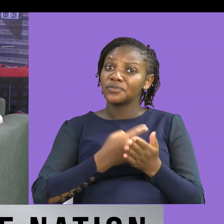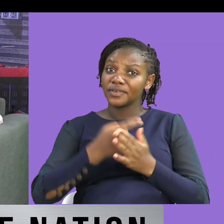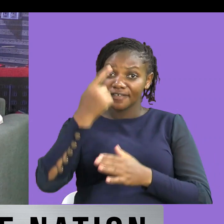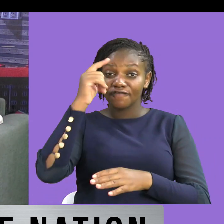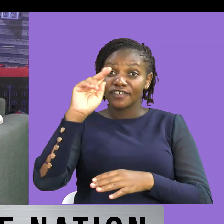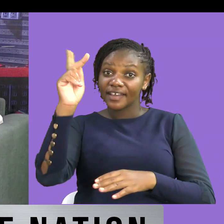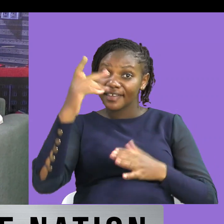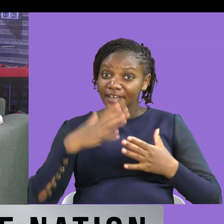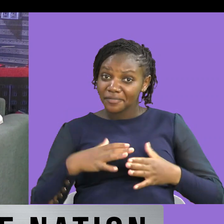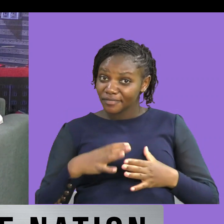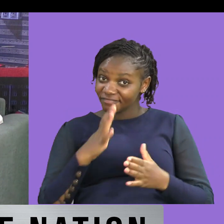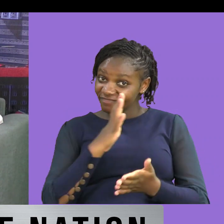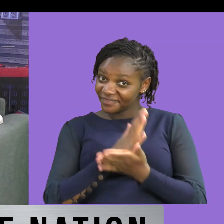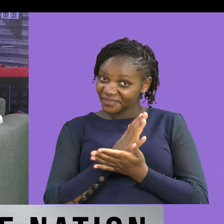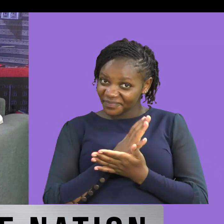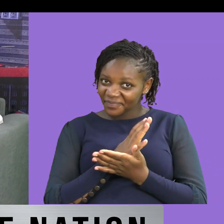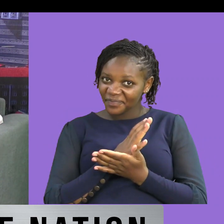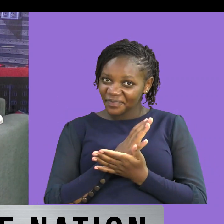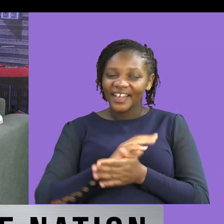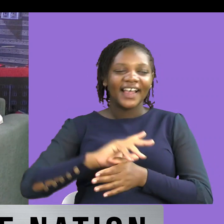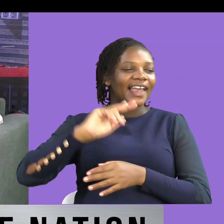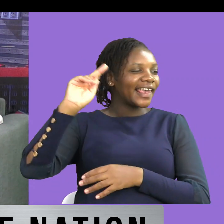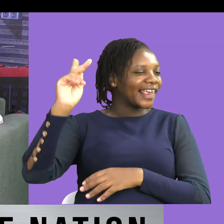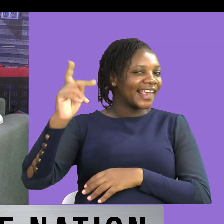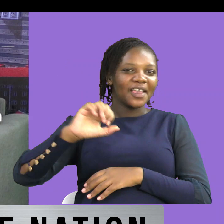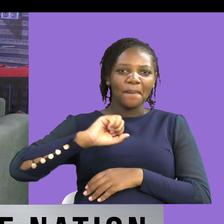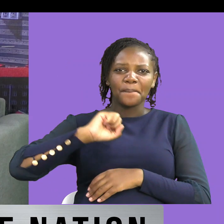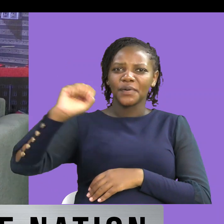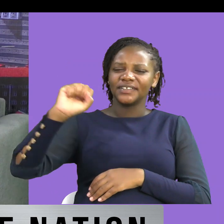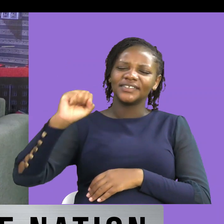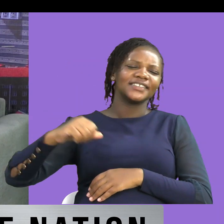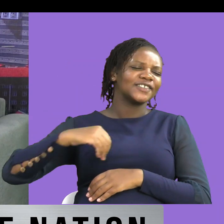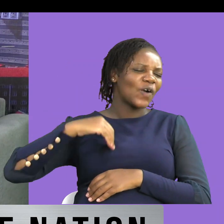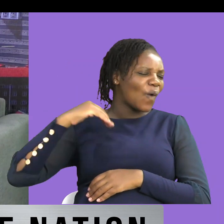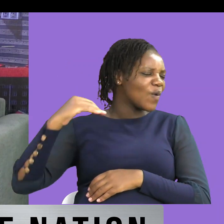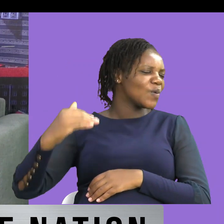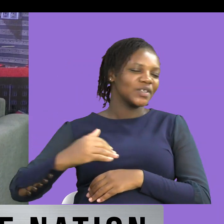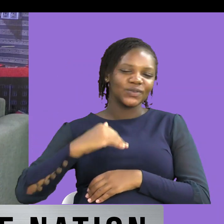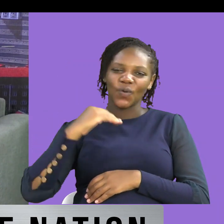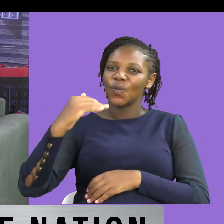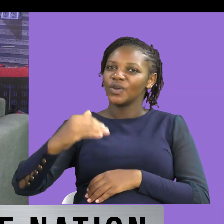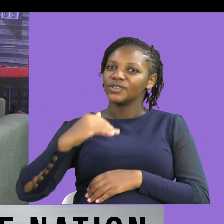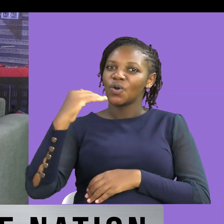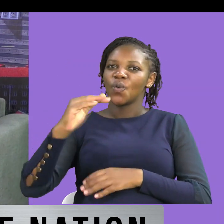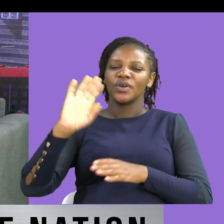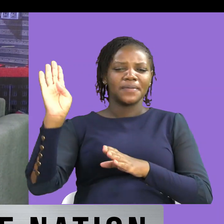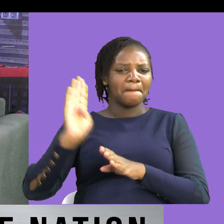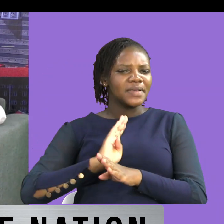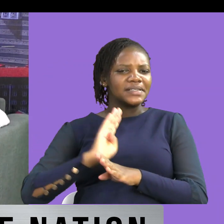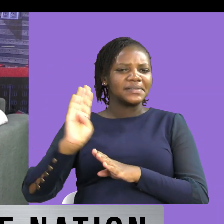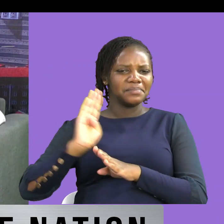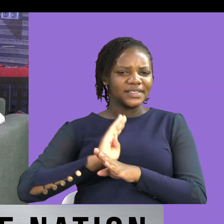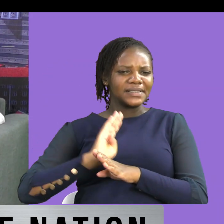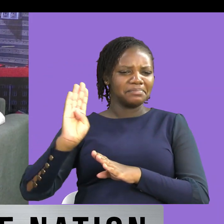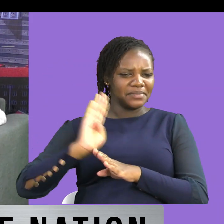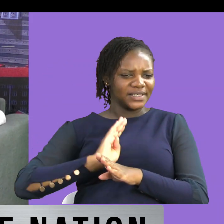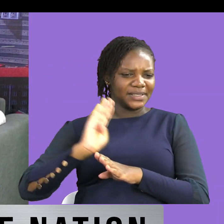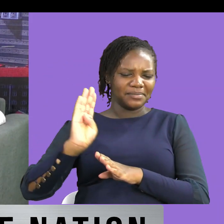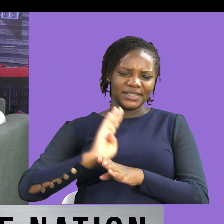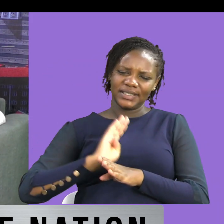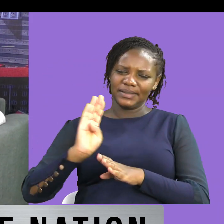a week that in Kenya politics is always we are always moving very fast in politics in Kenya.